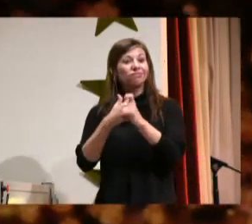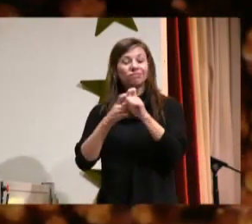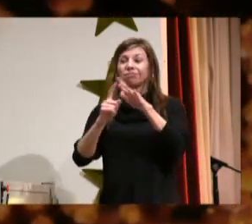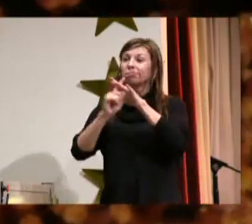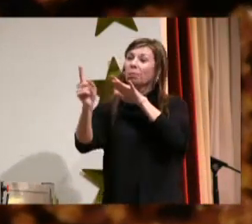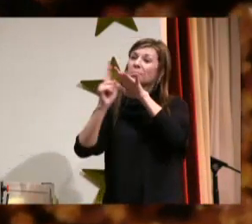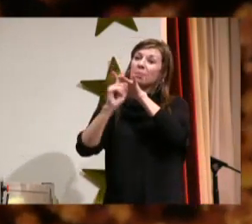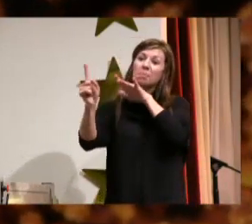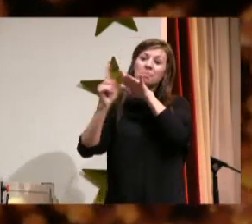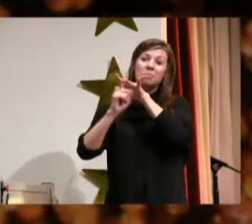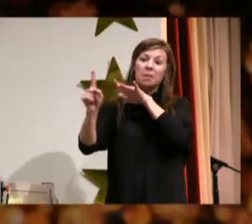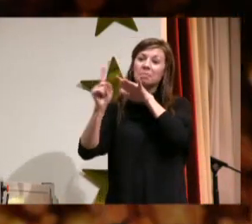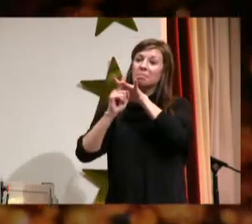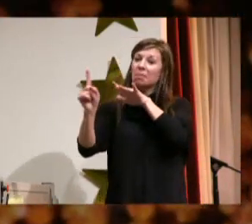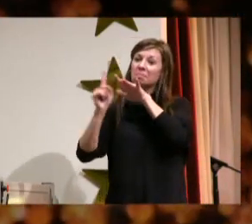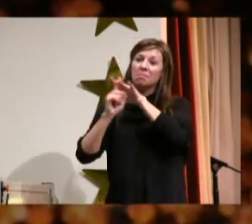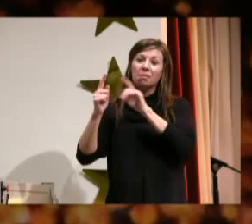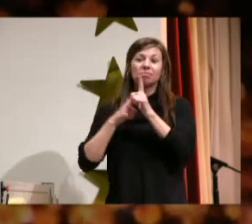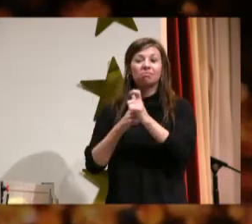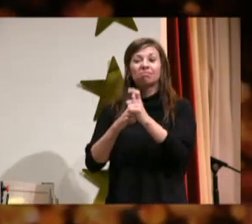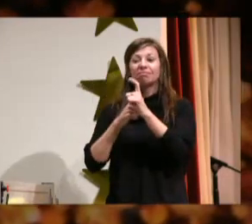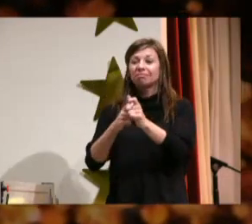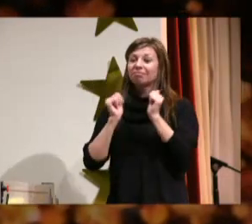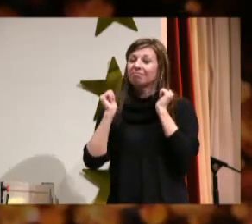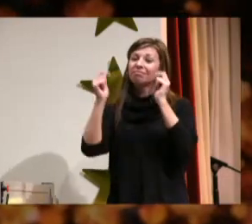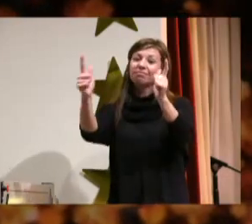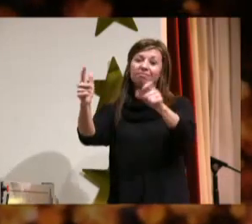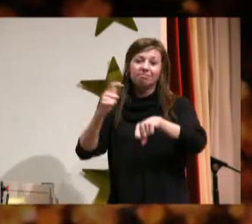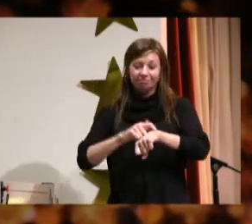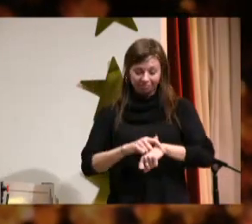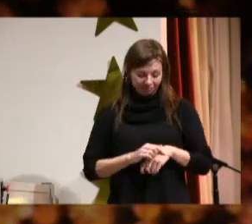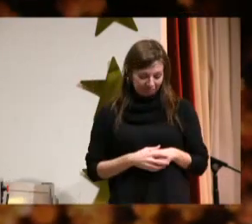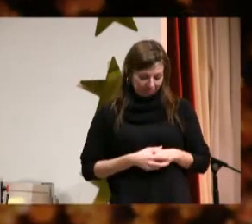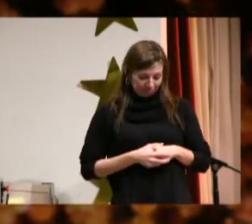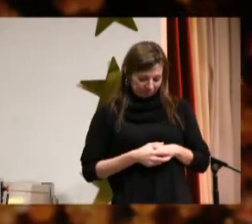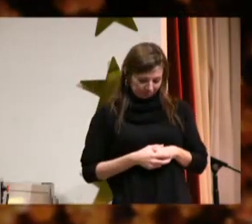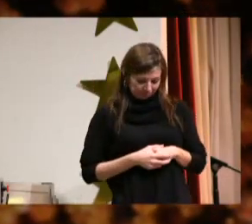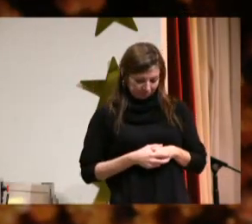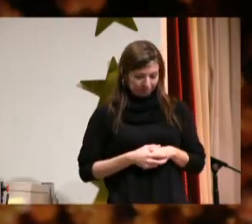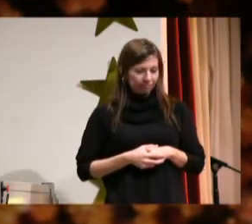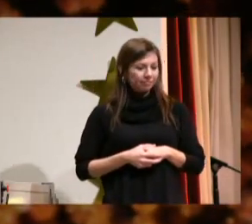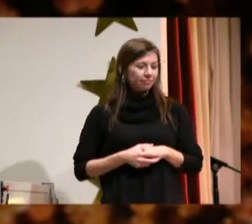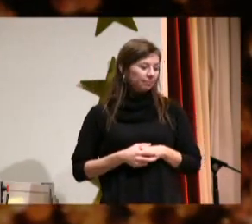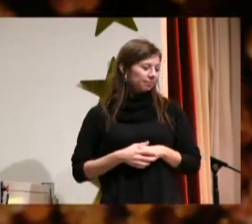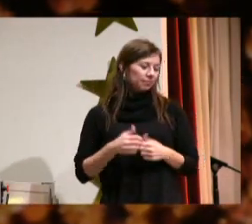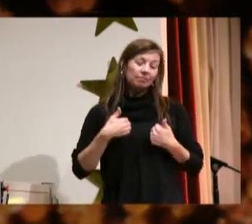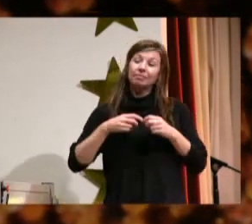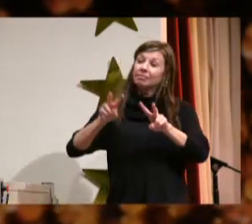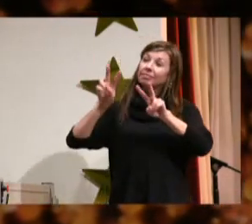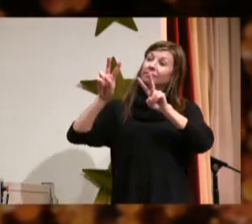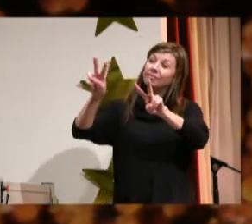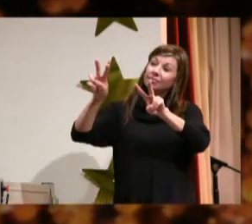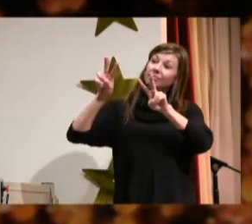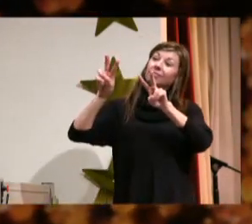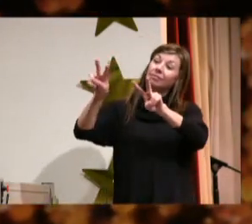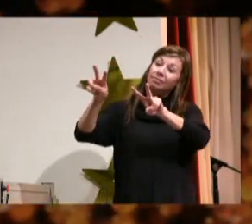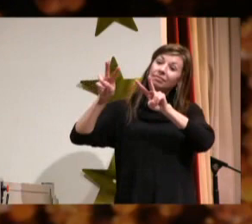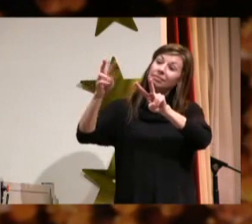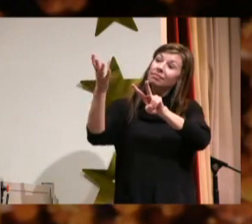a long time coming, but I know a change is gonna